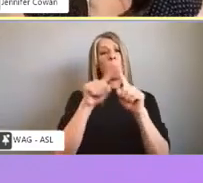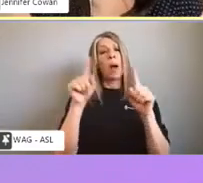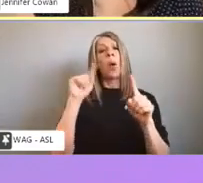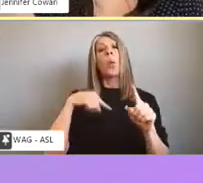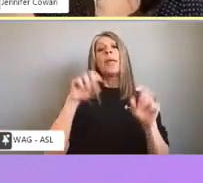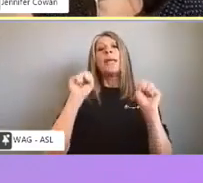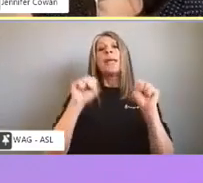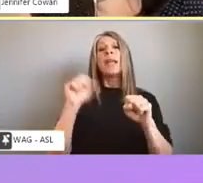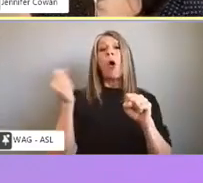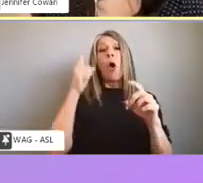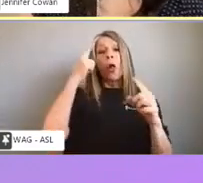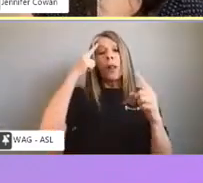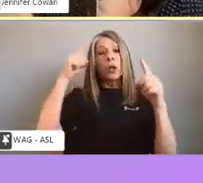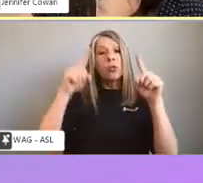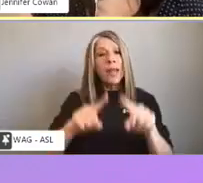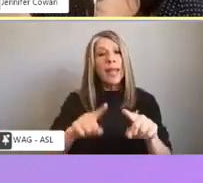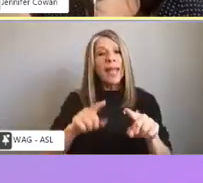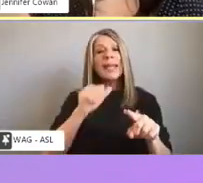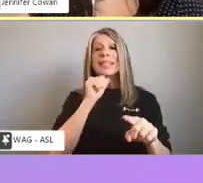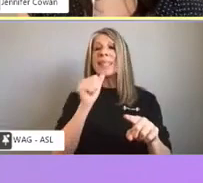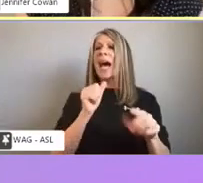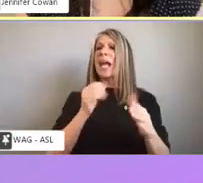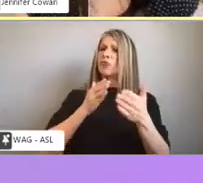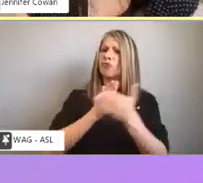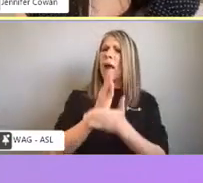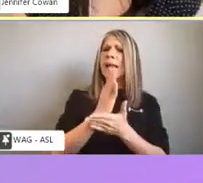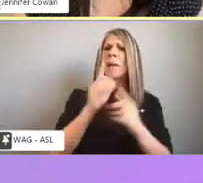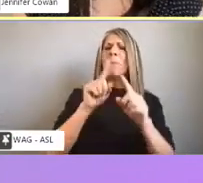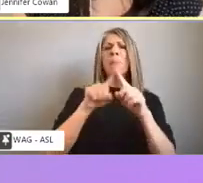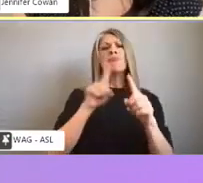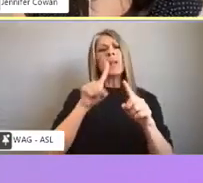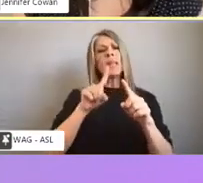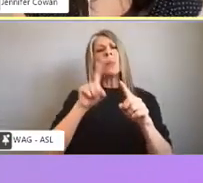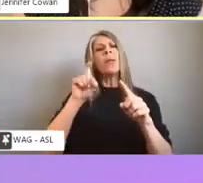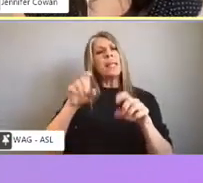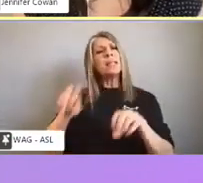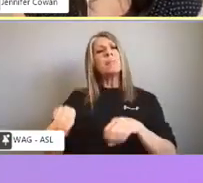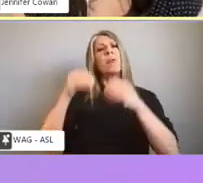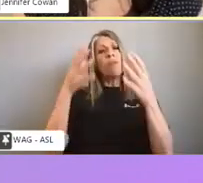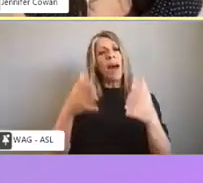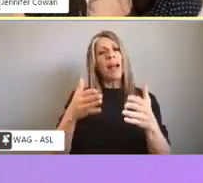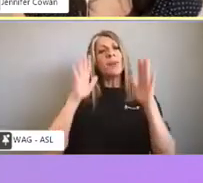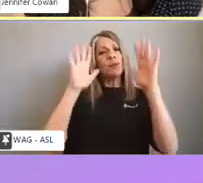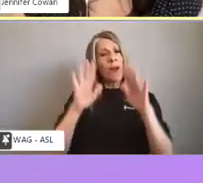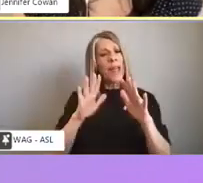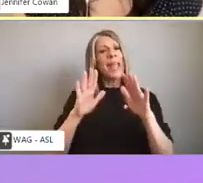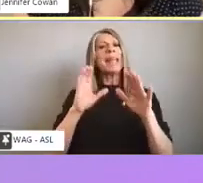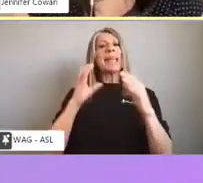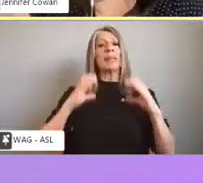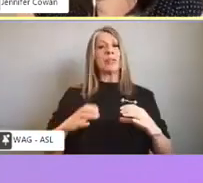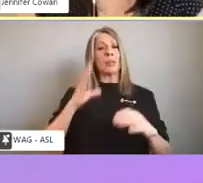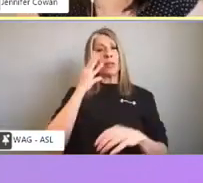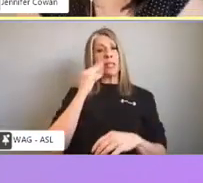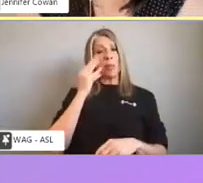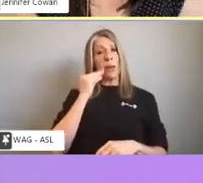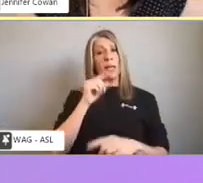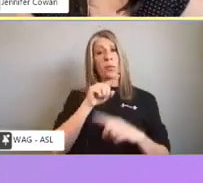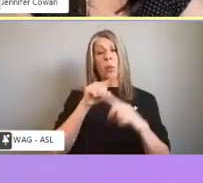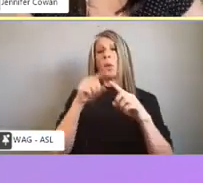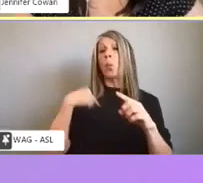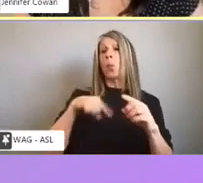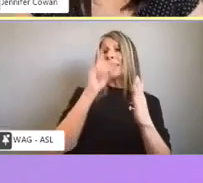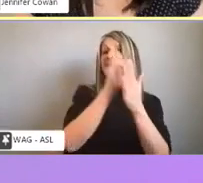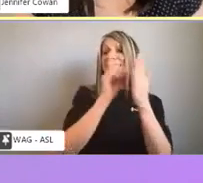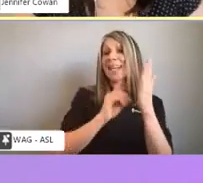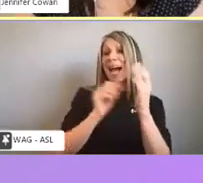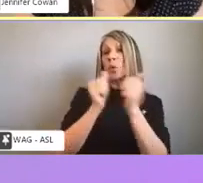that accessibility is not only a fundamental right, it's a big part of providing an exceptional customer experience. And so when we design